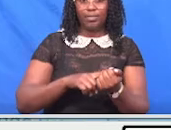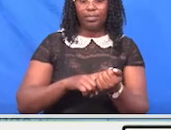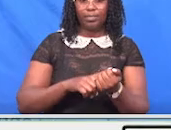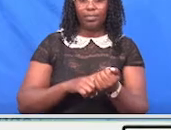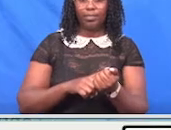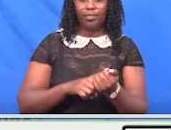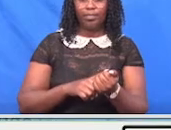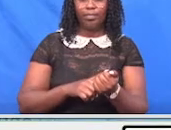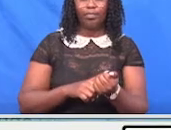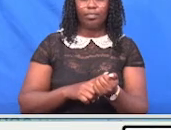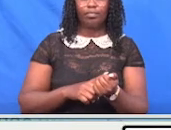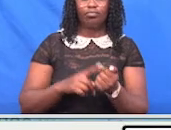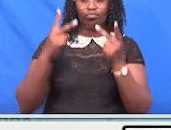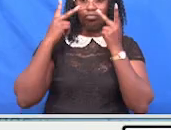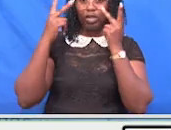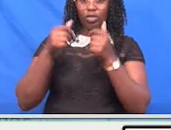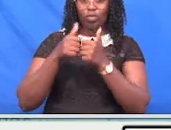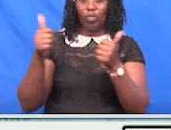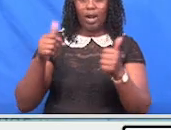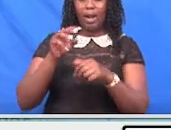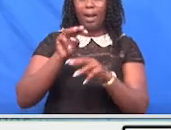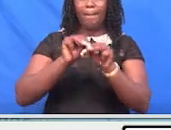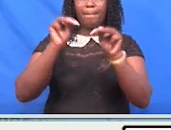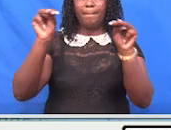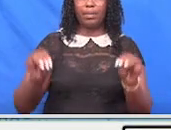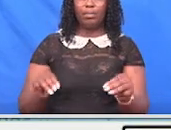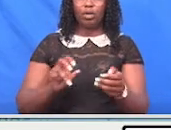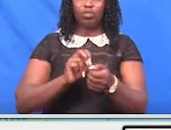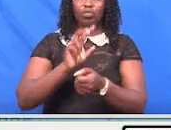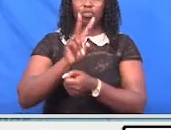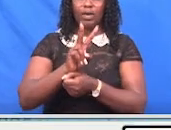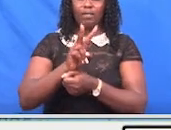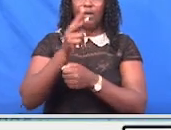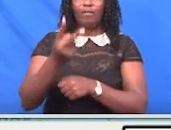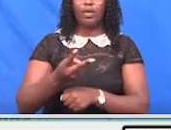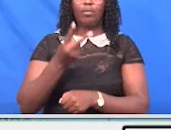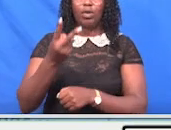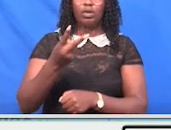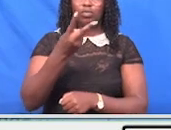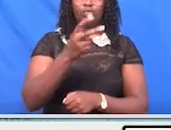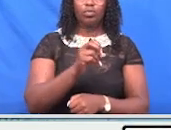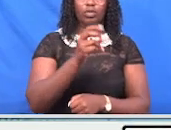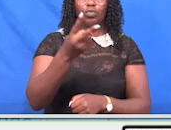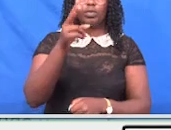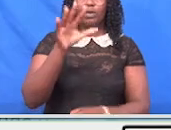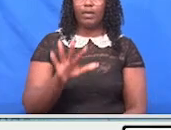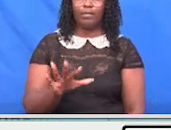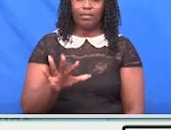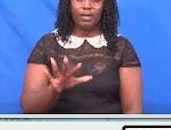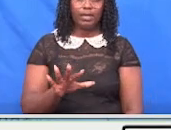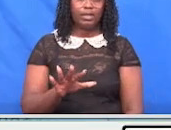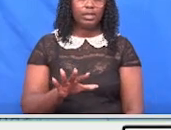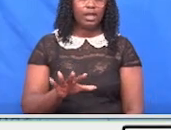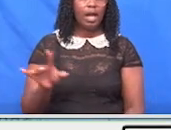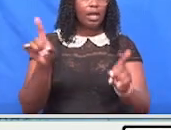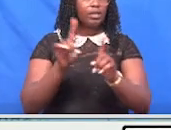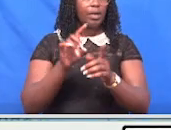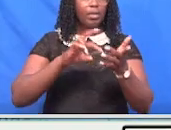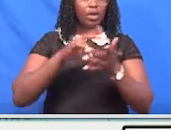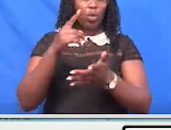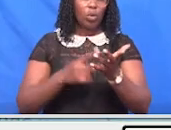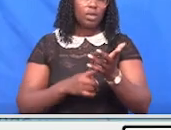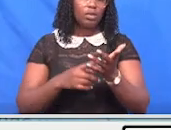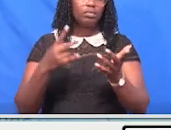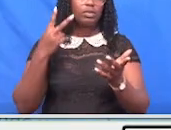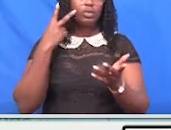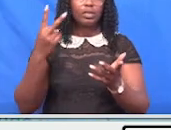So you can see the math. So 12 February 2035. So I think commensurate to how much I think